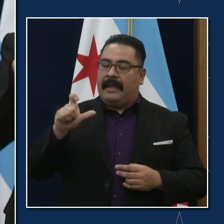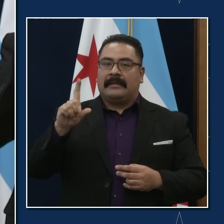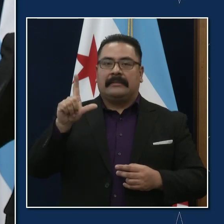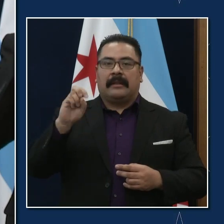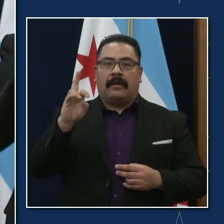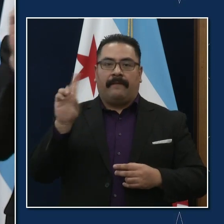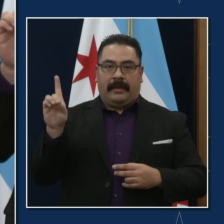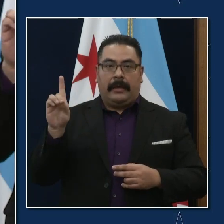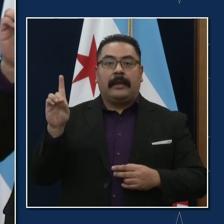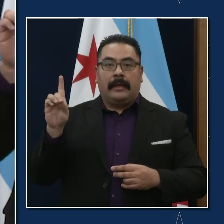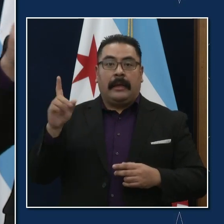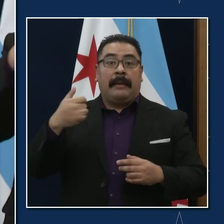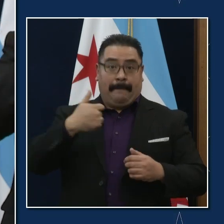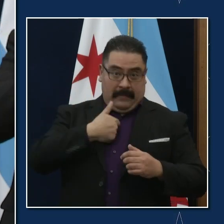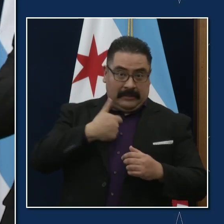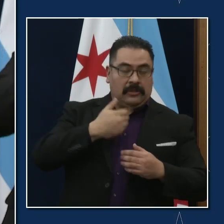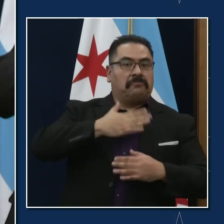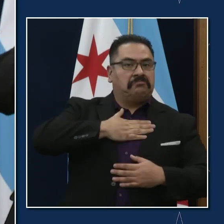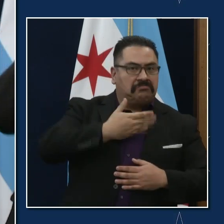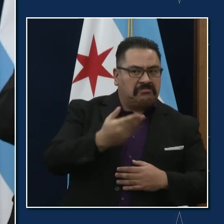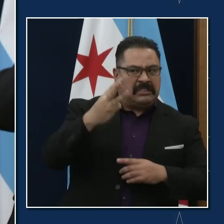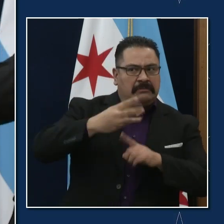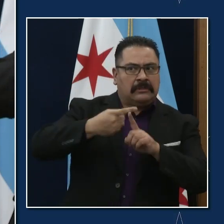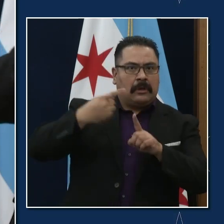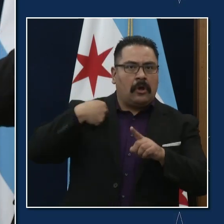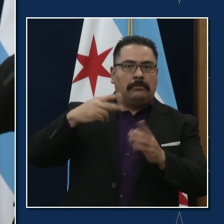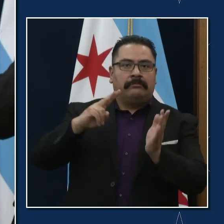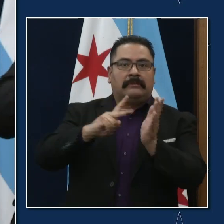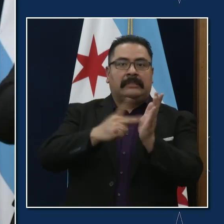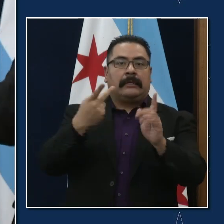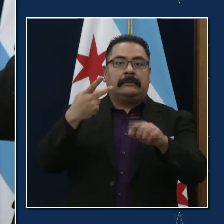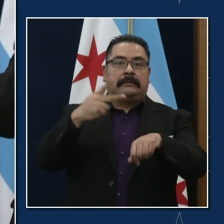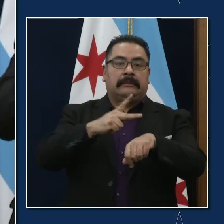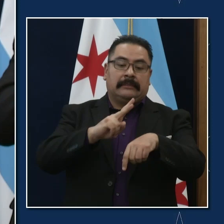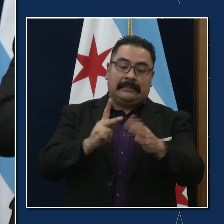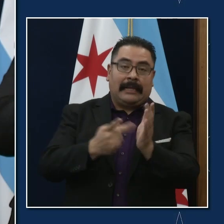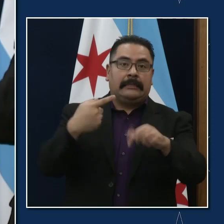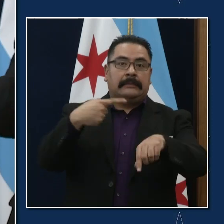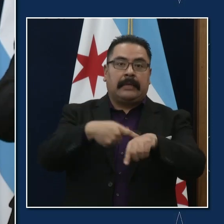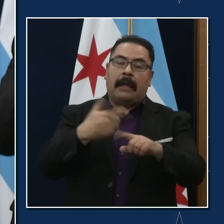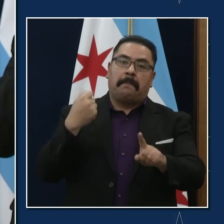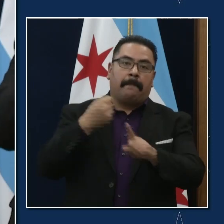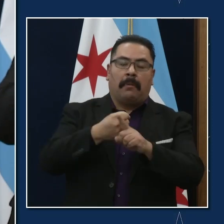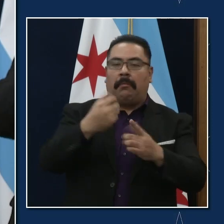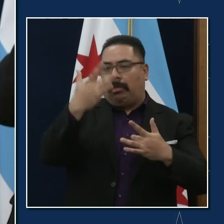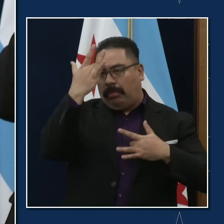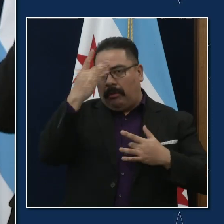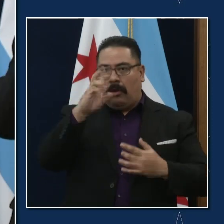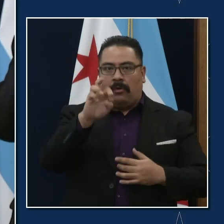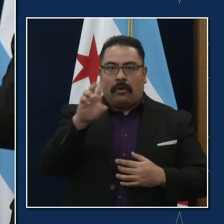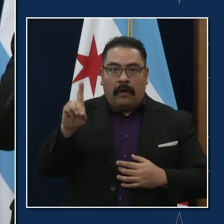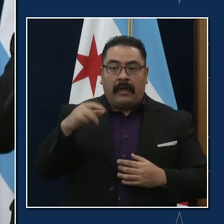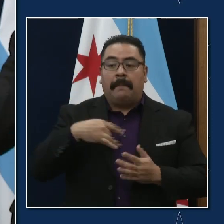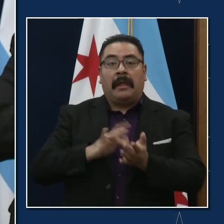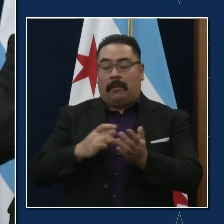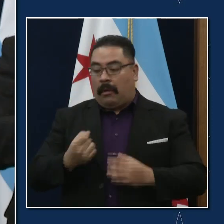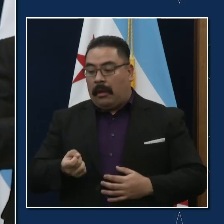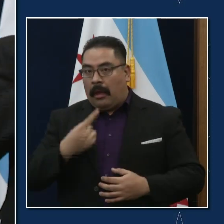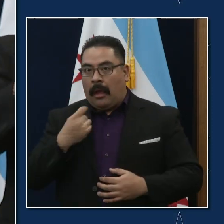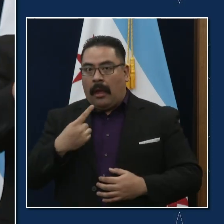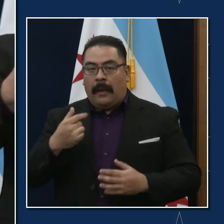our second episode of COVID-19 about 6 months ago. I took the Paxlovid oral, and it just accelerated